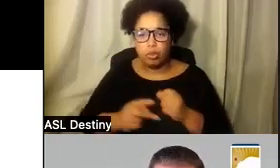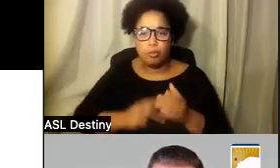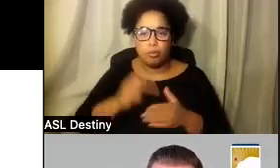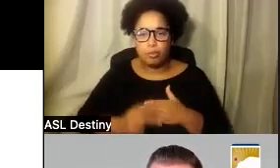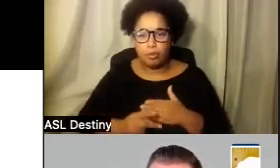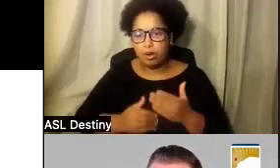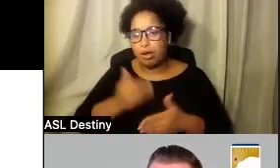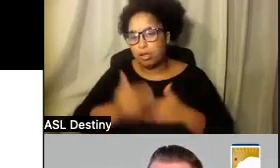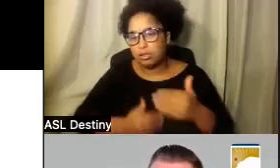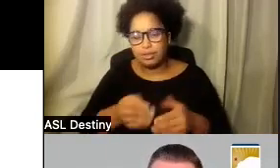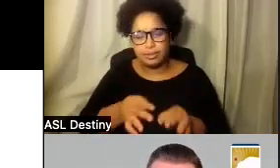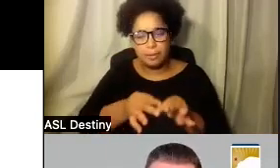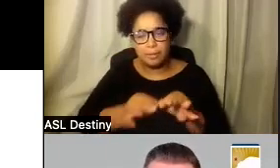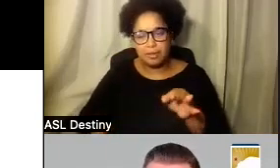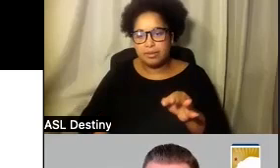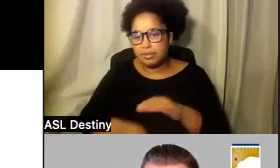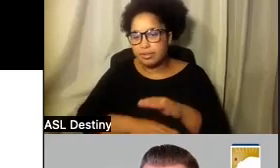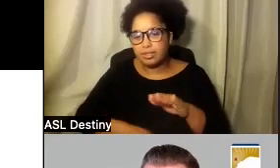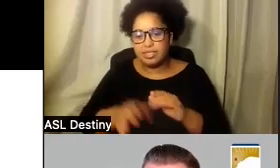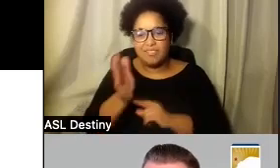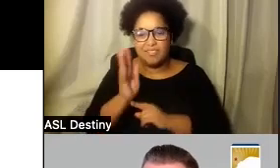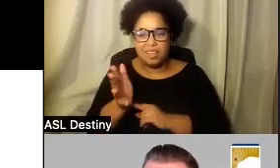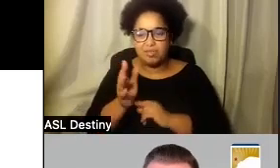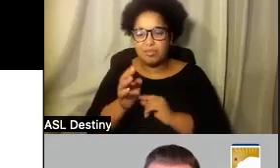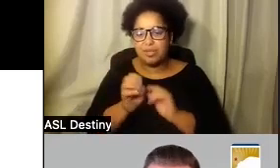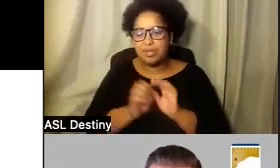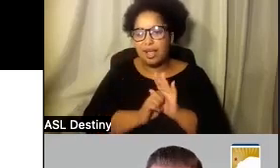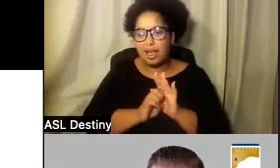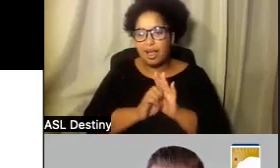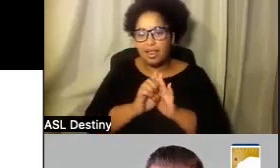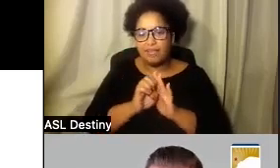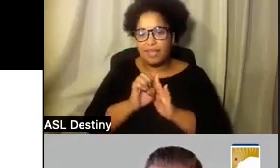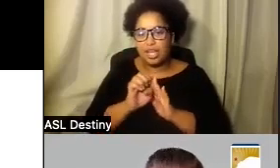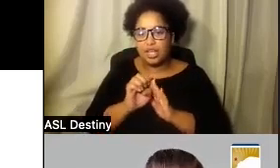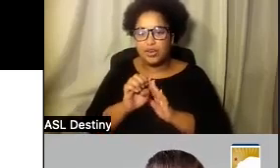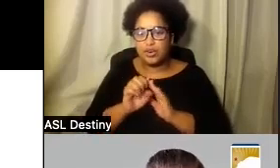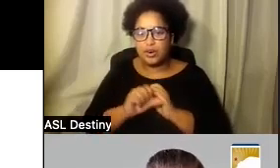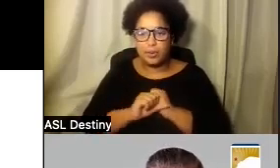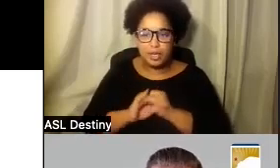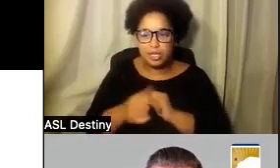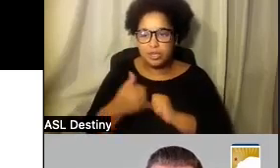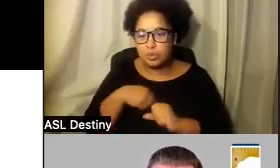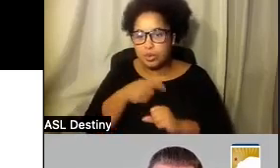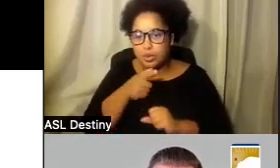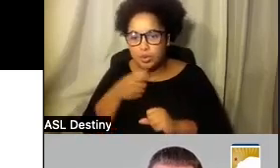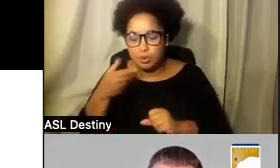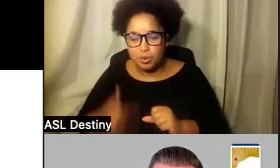It's a very basic, essentially like a 5-minute elevator pitch on this is who we are, this is what we want to